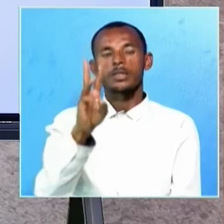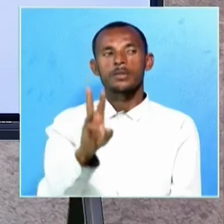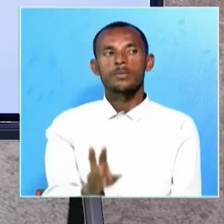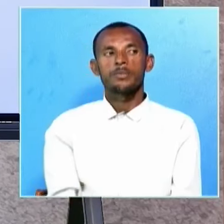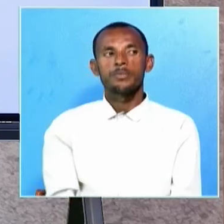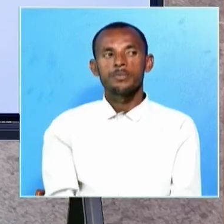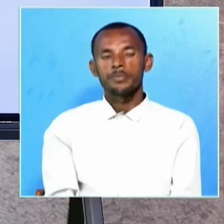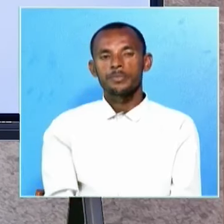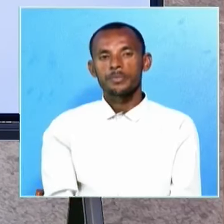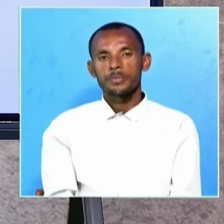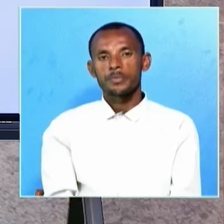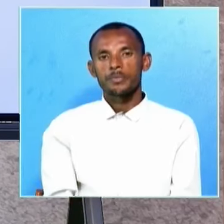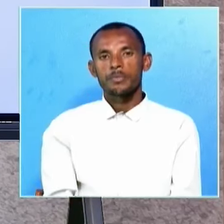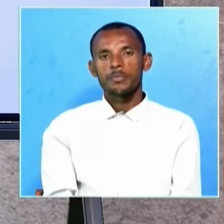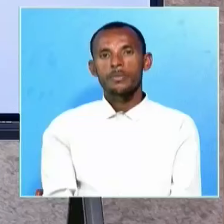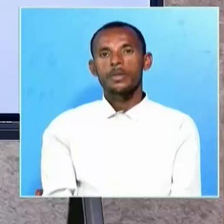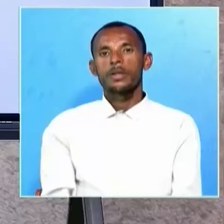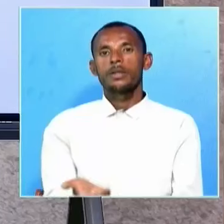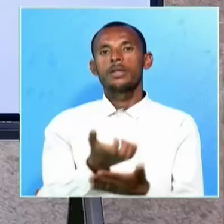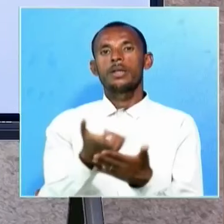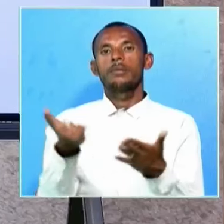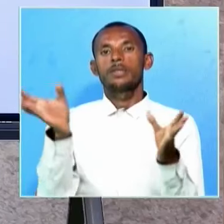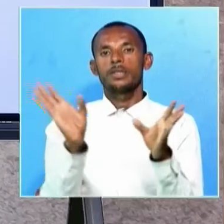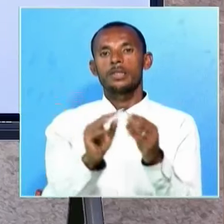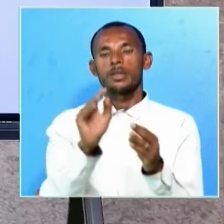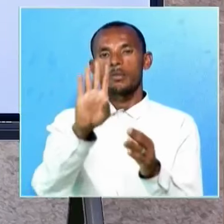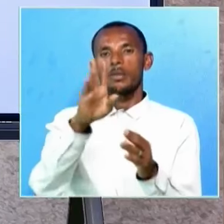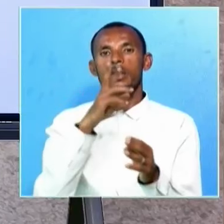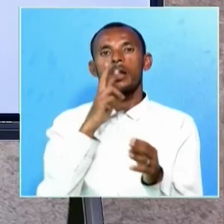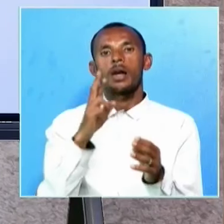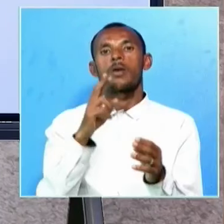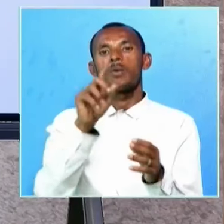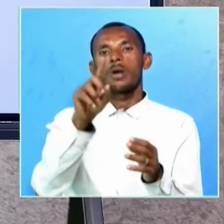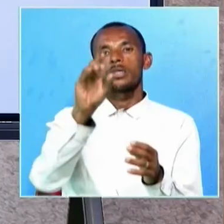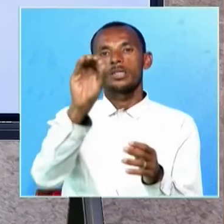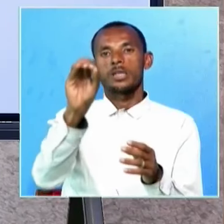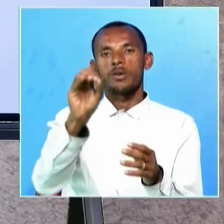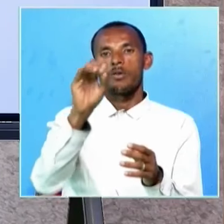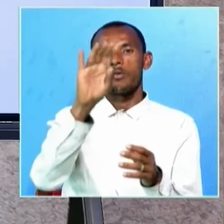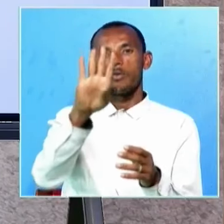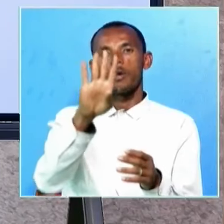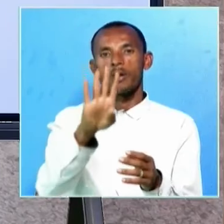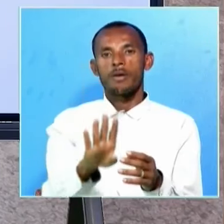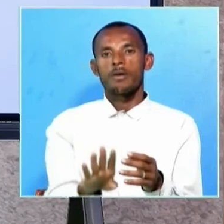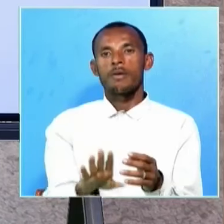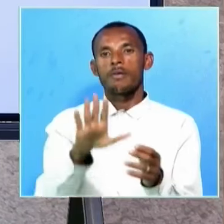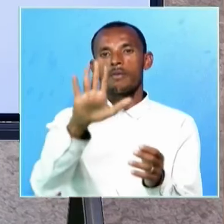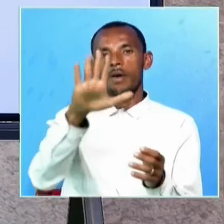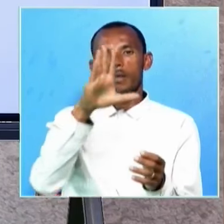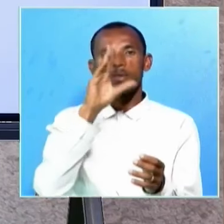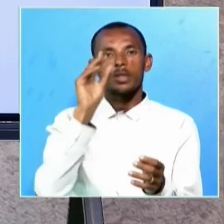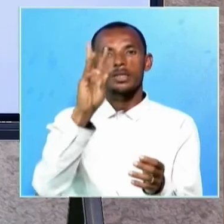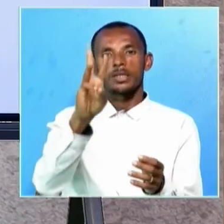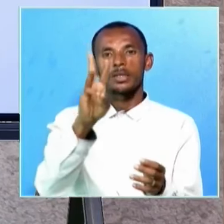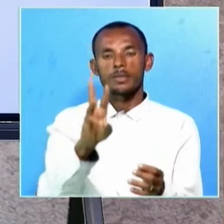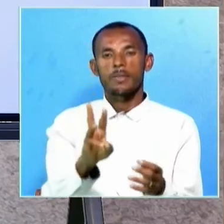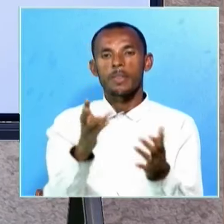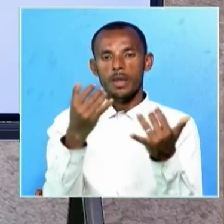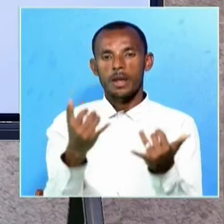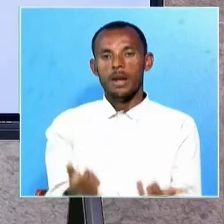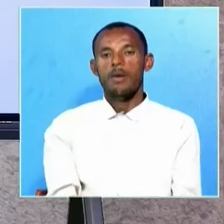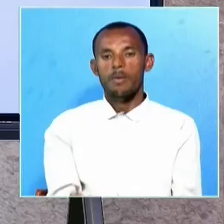Therefore, the elements in set B are 1, 0, 4, 5, and 6.